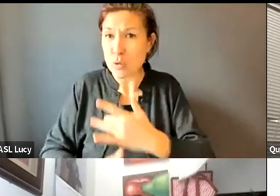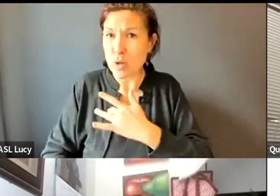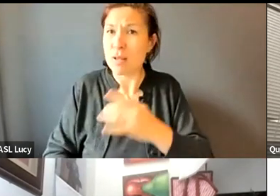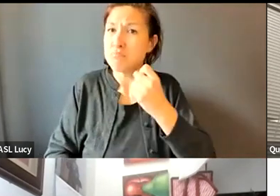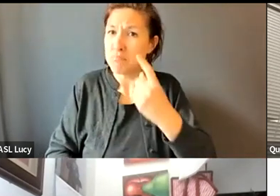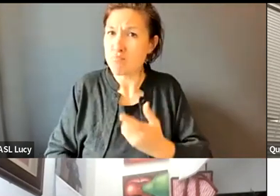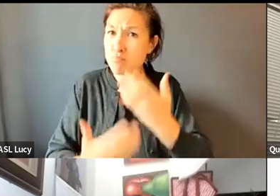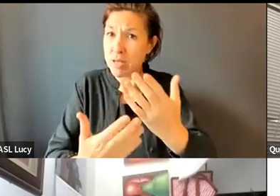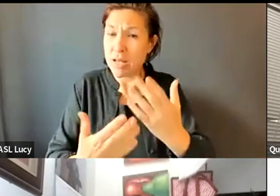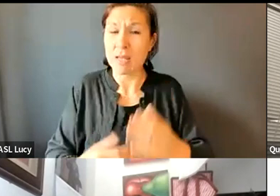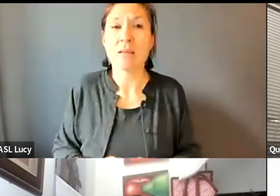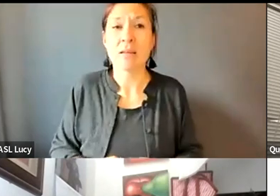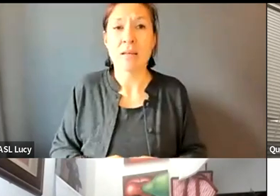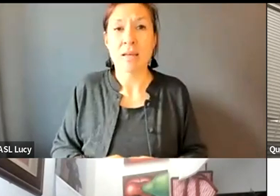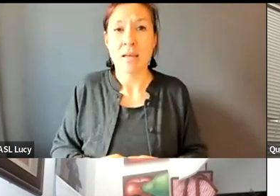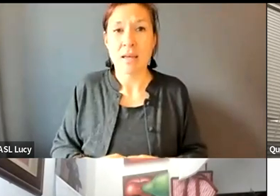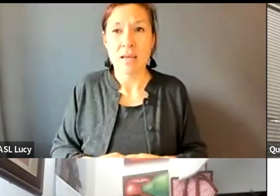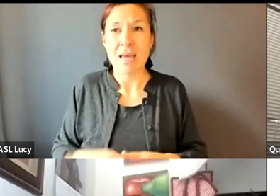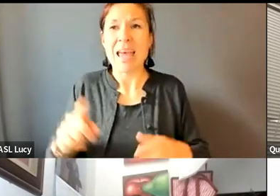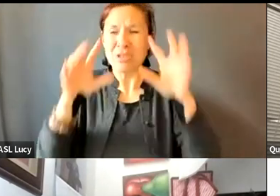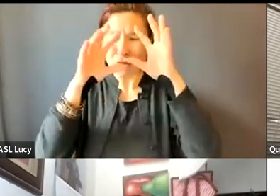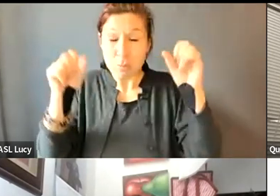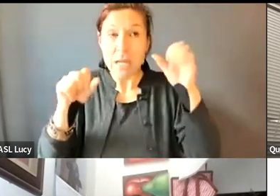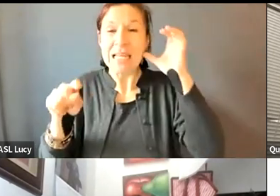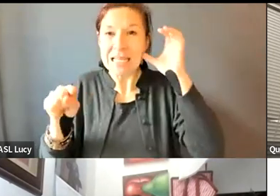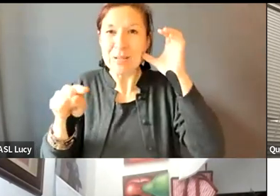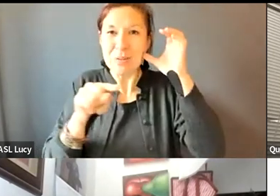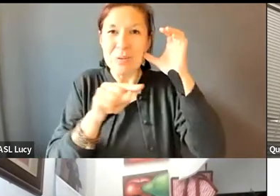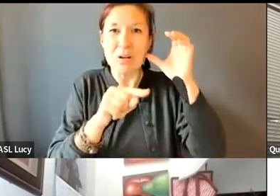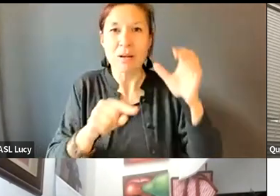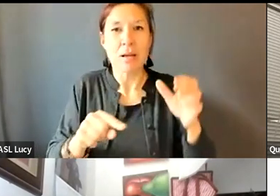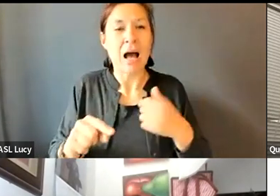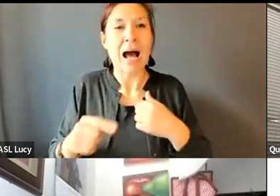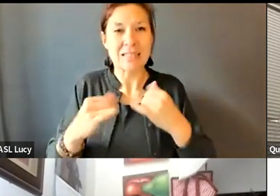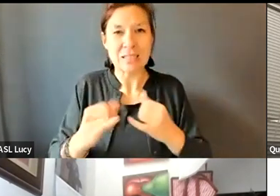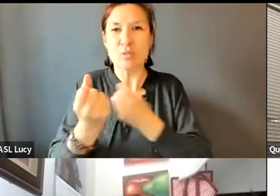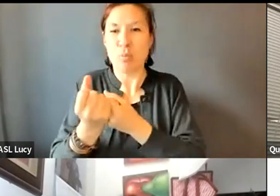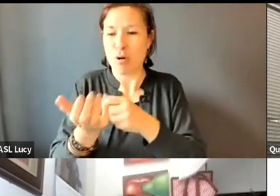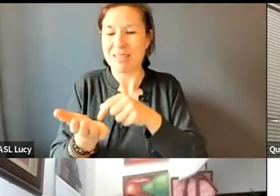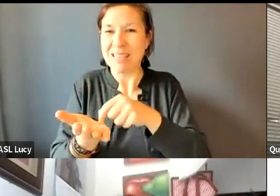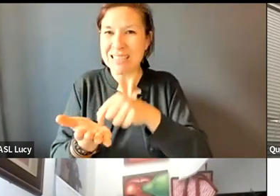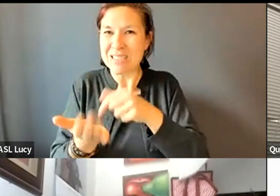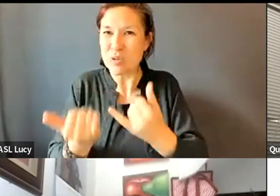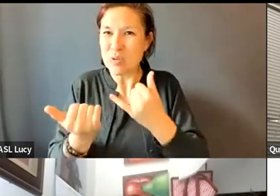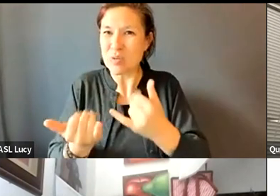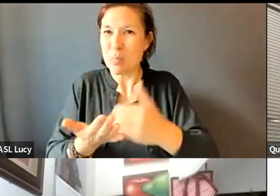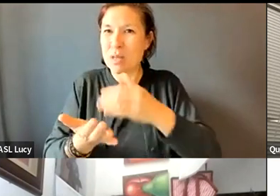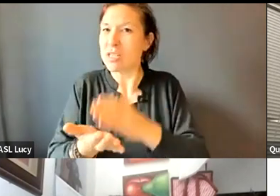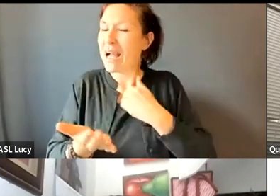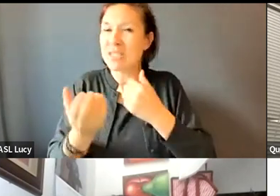most importantly I think they've heard by the superintendent and yet I support the budget that she has put on the table